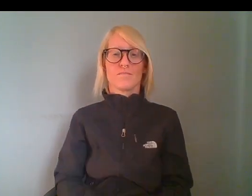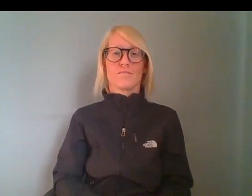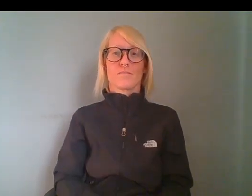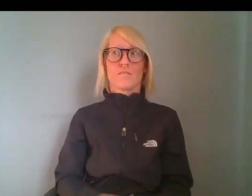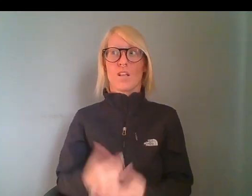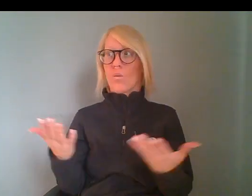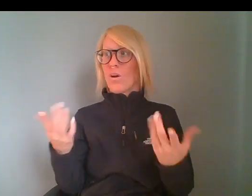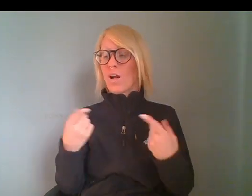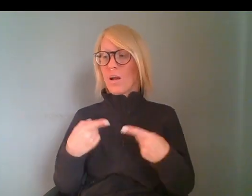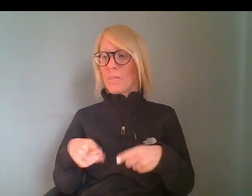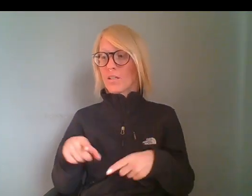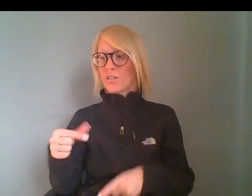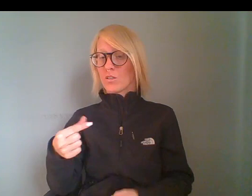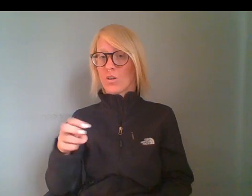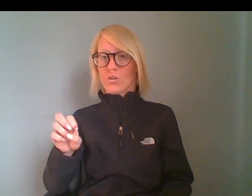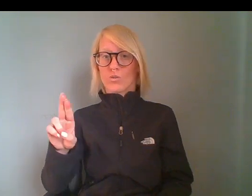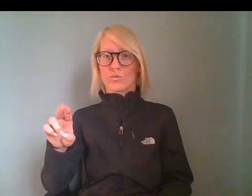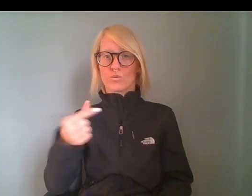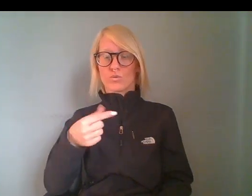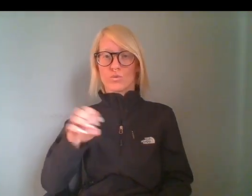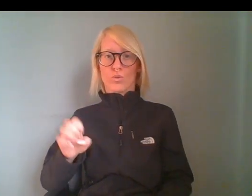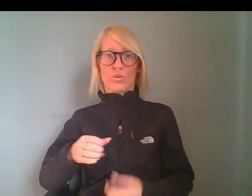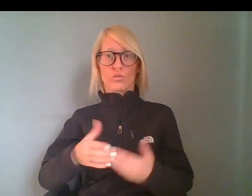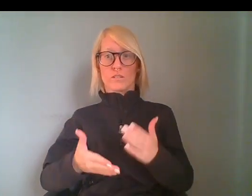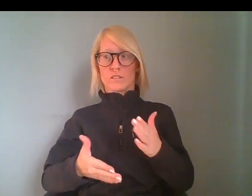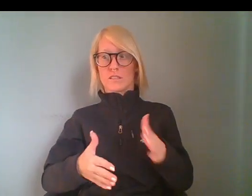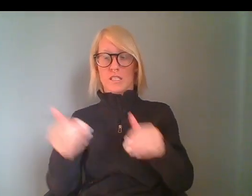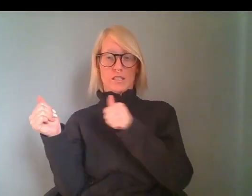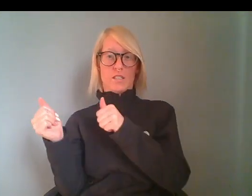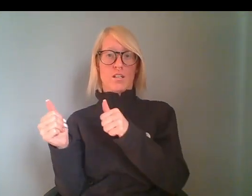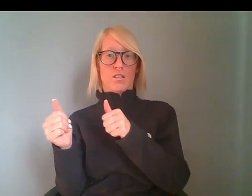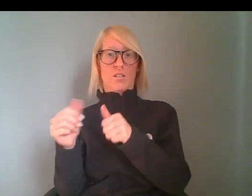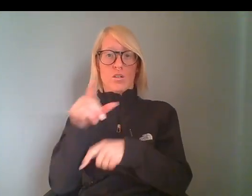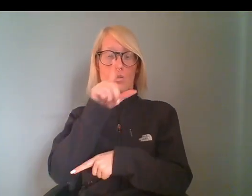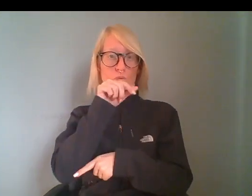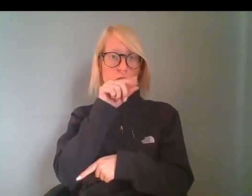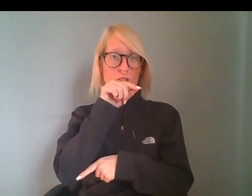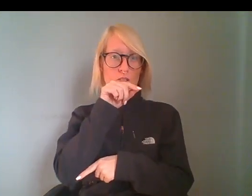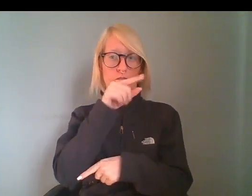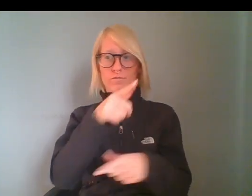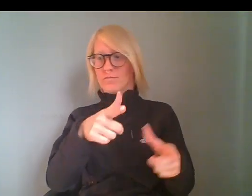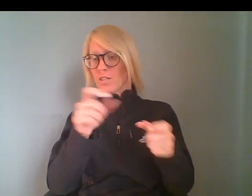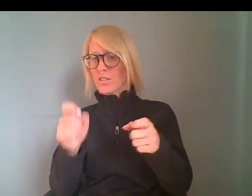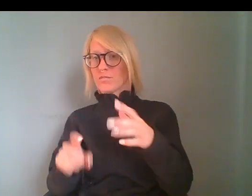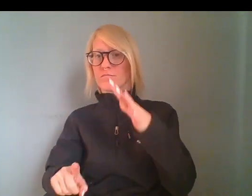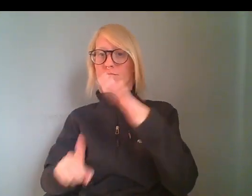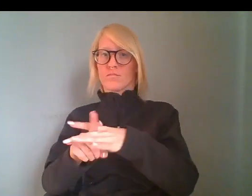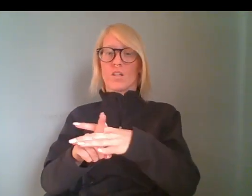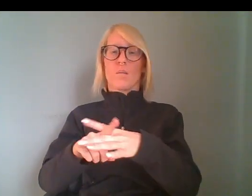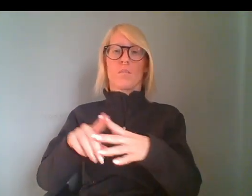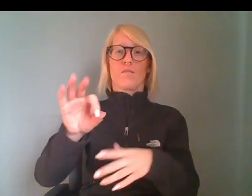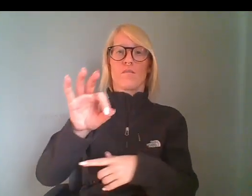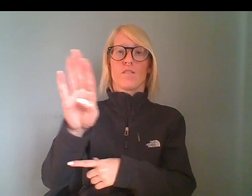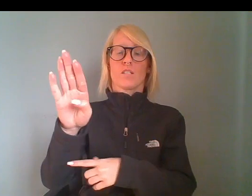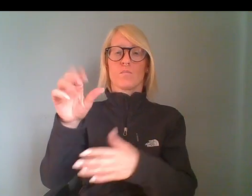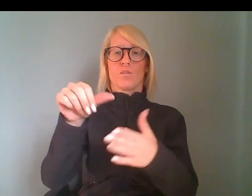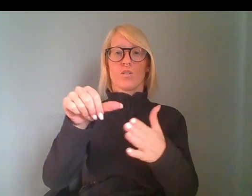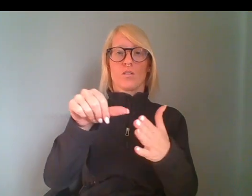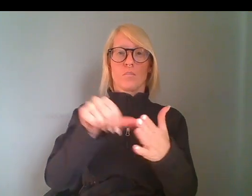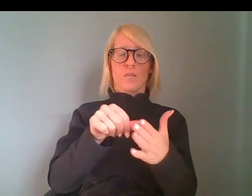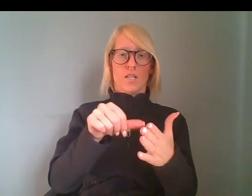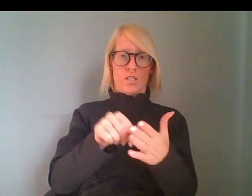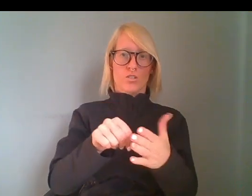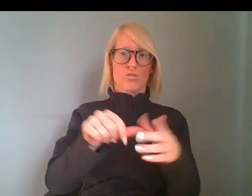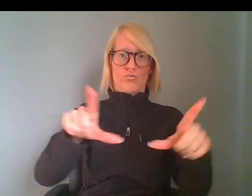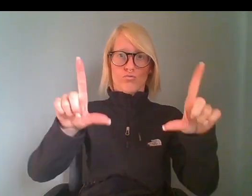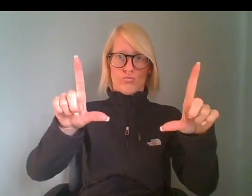sends something out on Twitter, I have it set up so it automatically will feed into our Facebook page. So I'm tying in, so again,